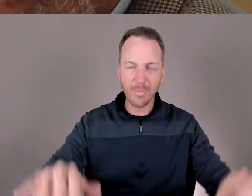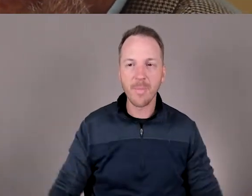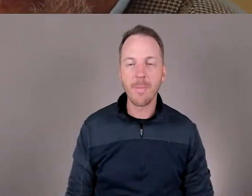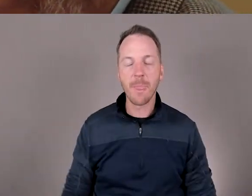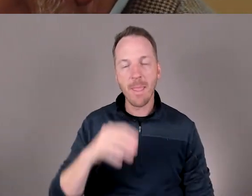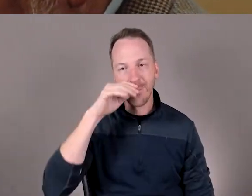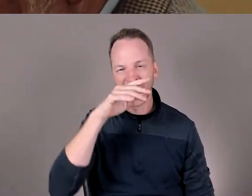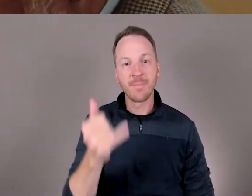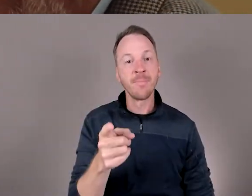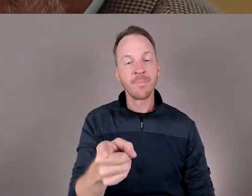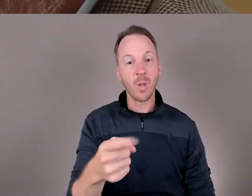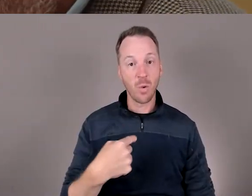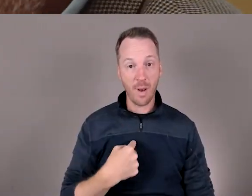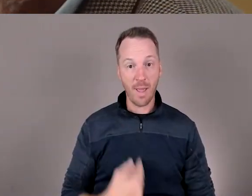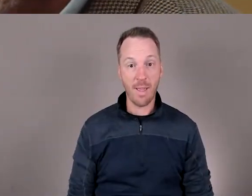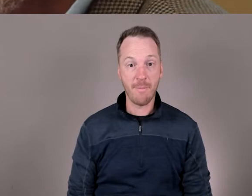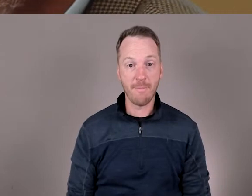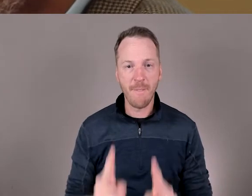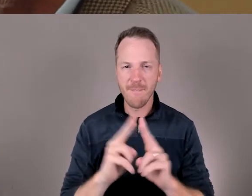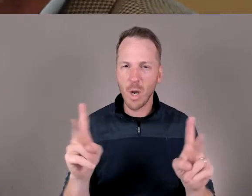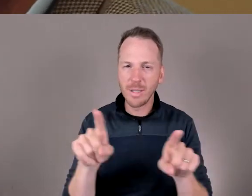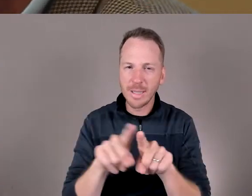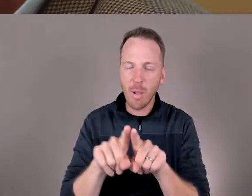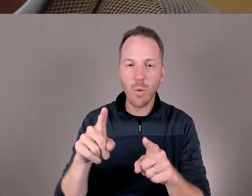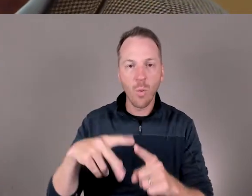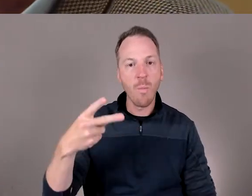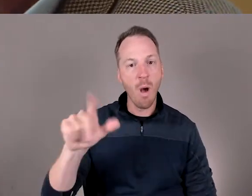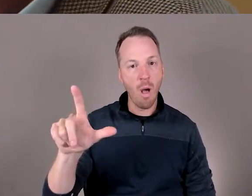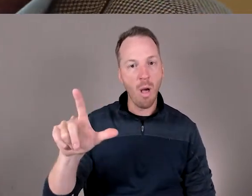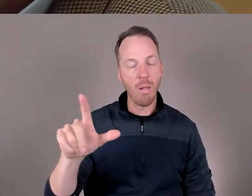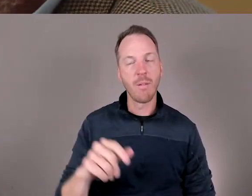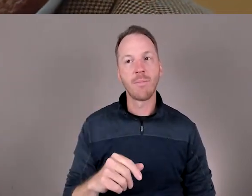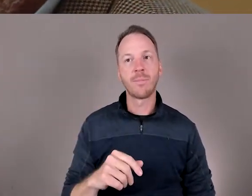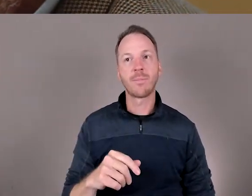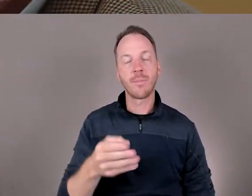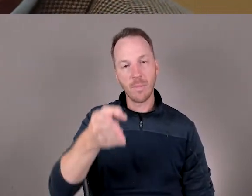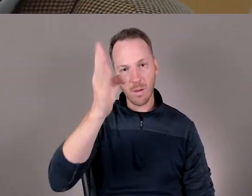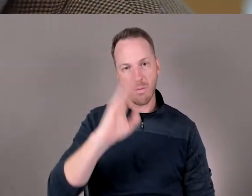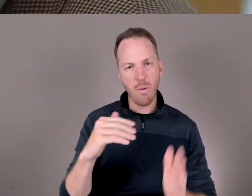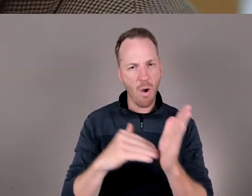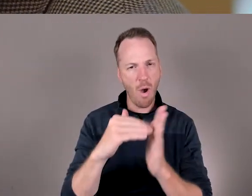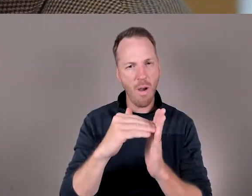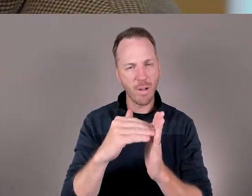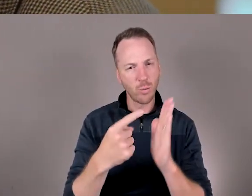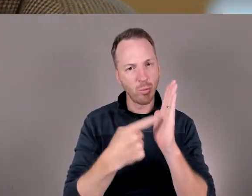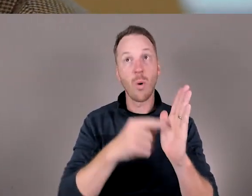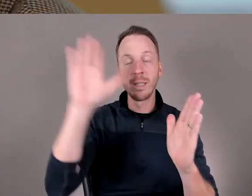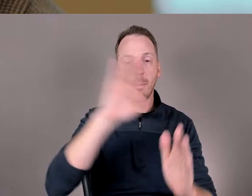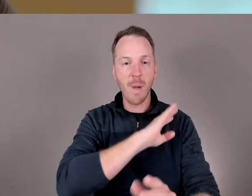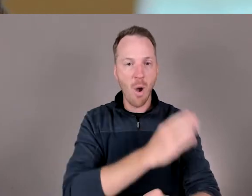Now, you and I are very similar to the Apostle Paul in that God often expresses his